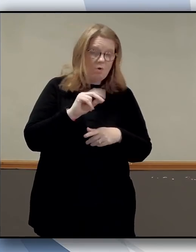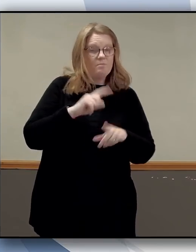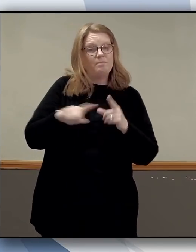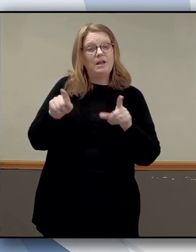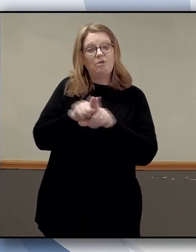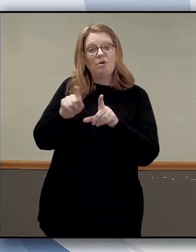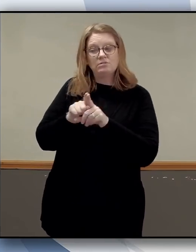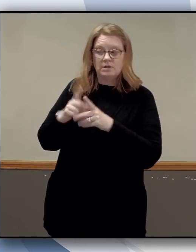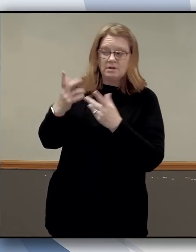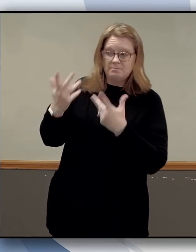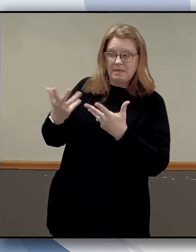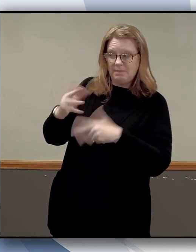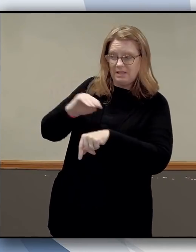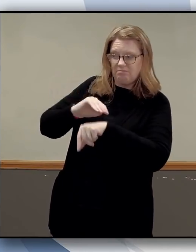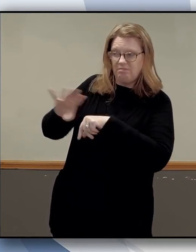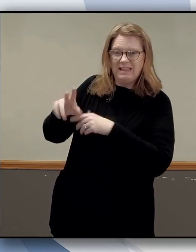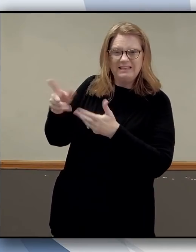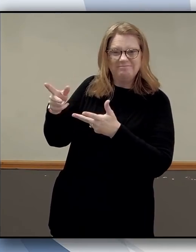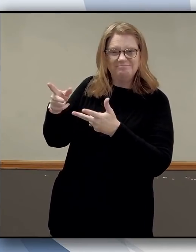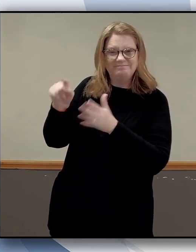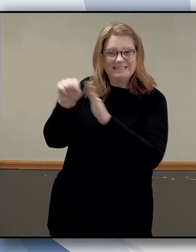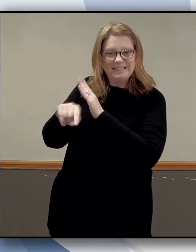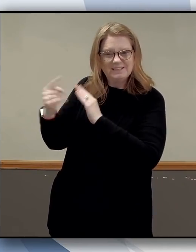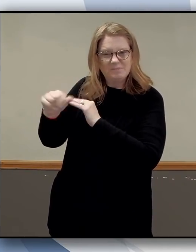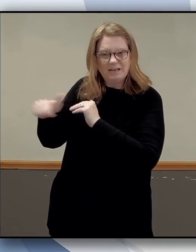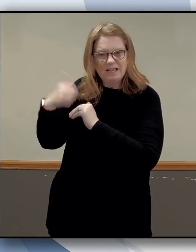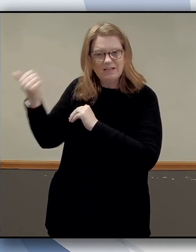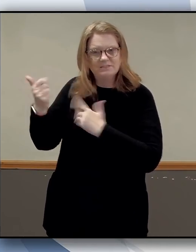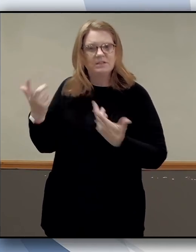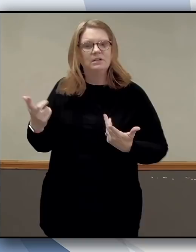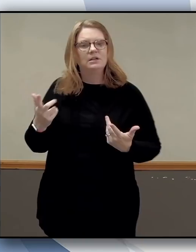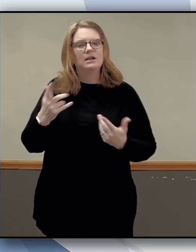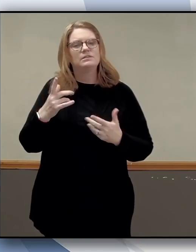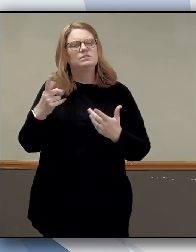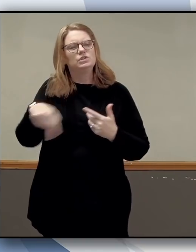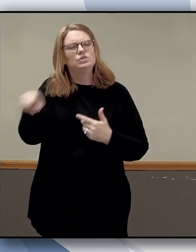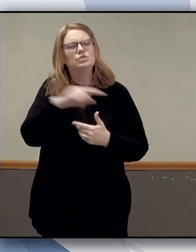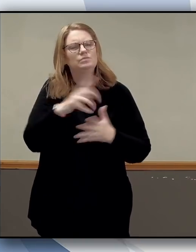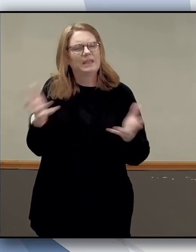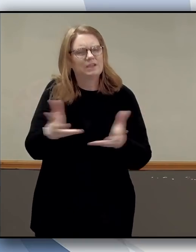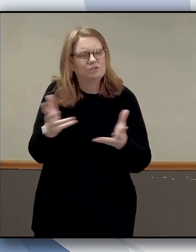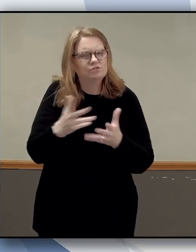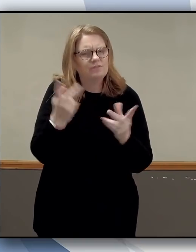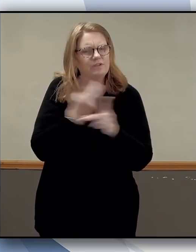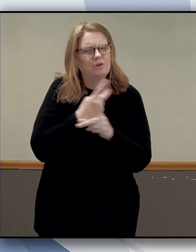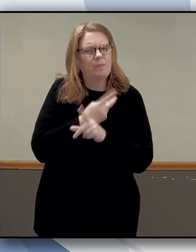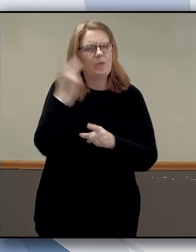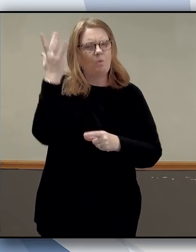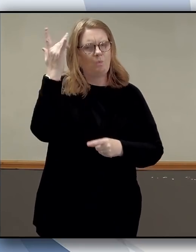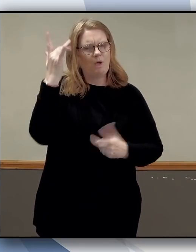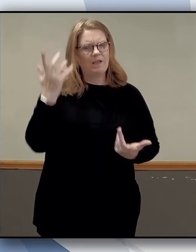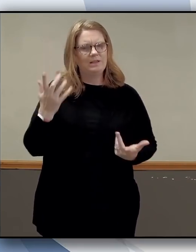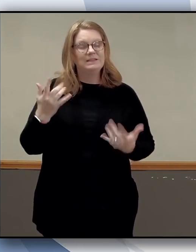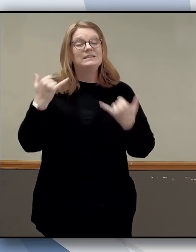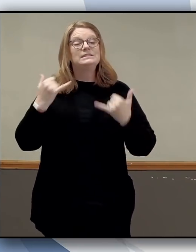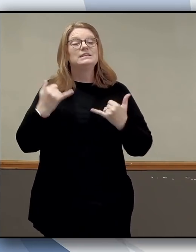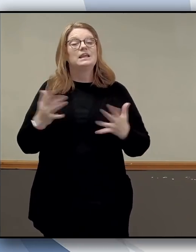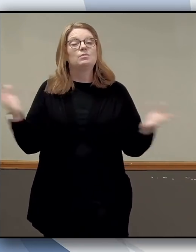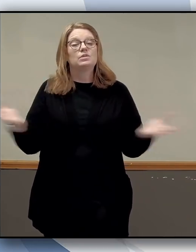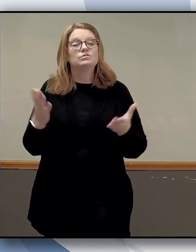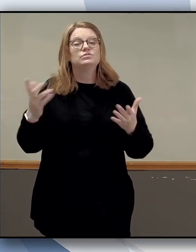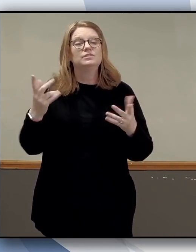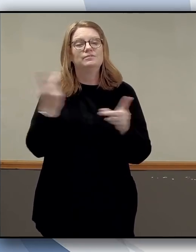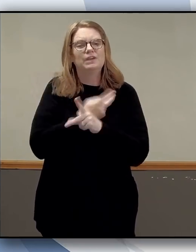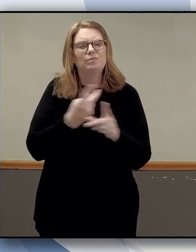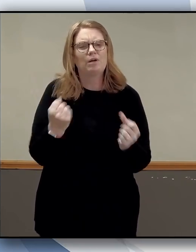would you do that? We said find your why. Today I'm going to say, let's see if we can find our love.